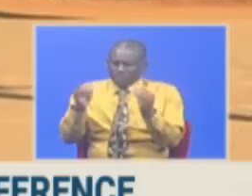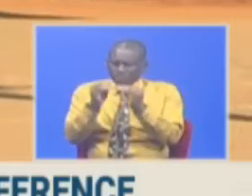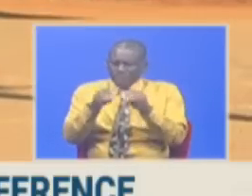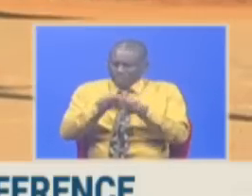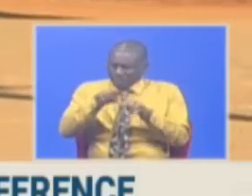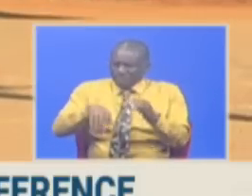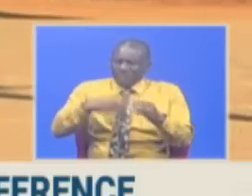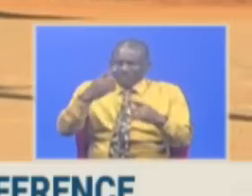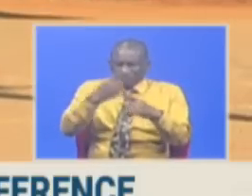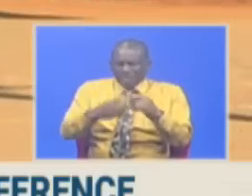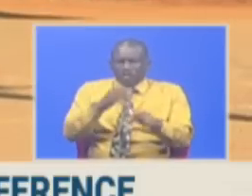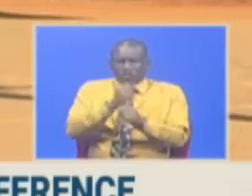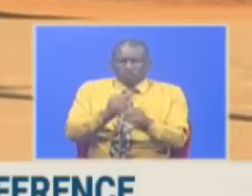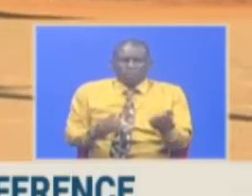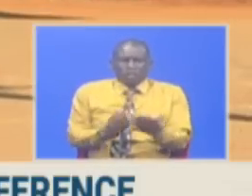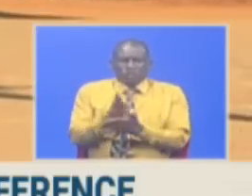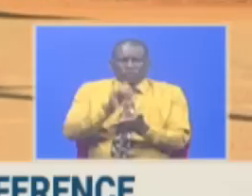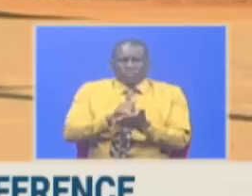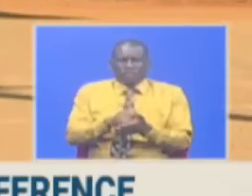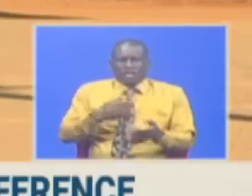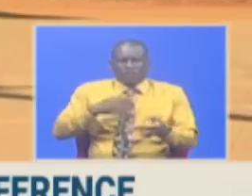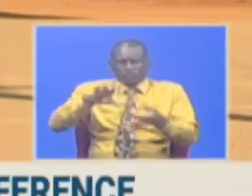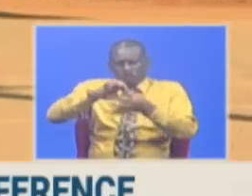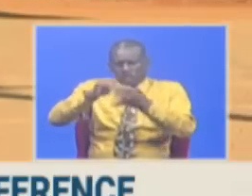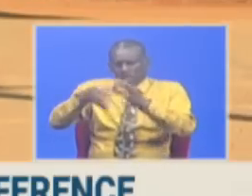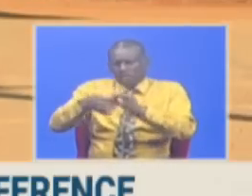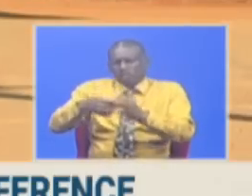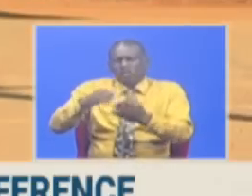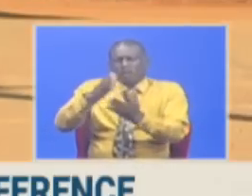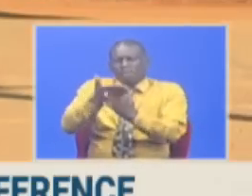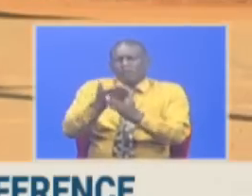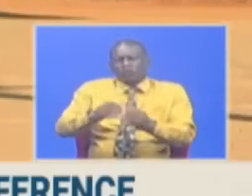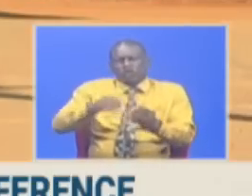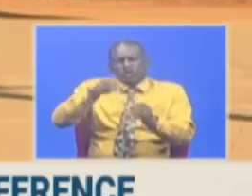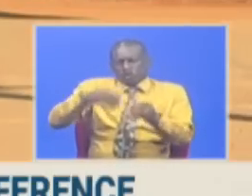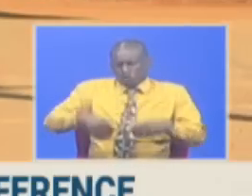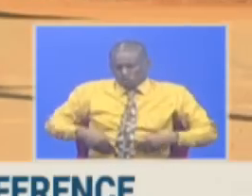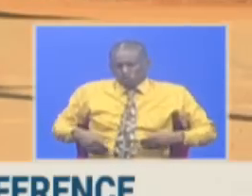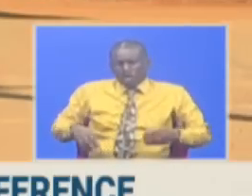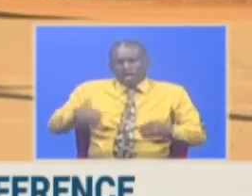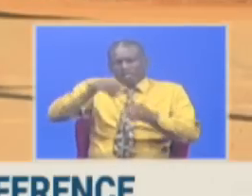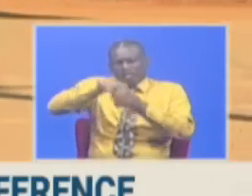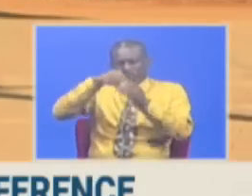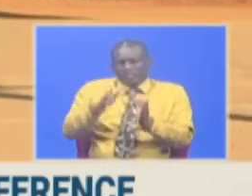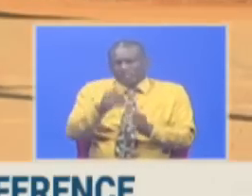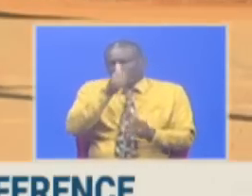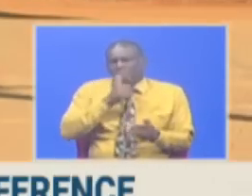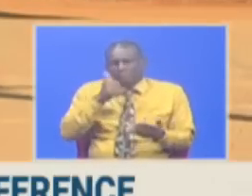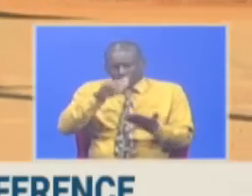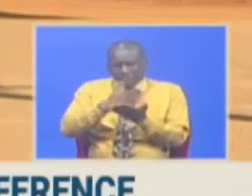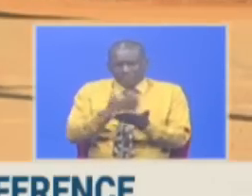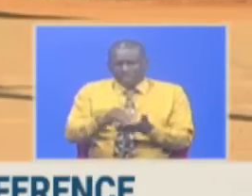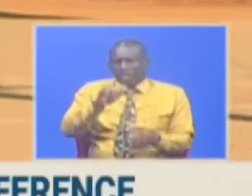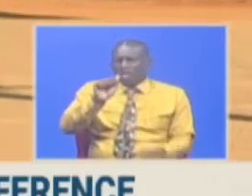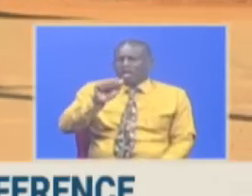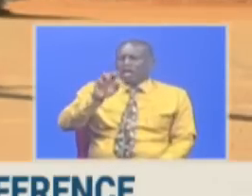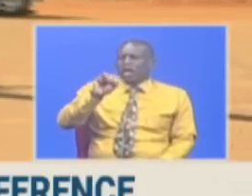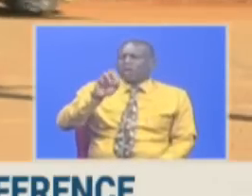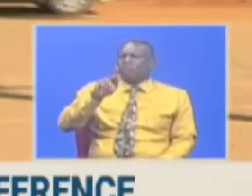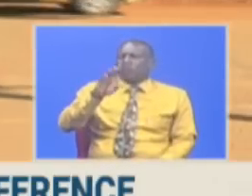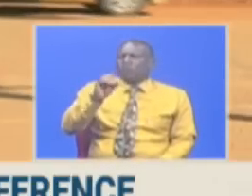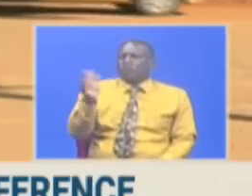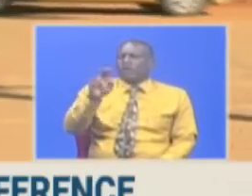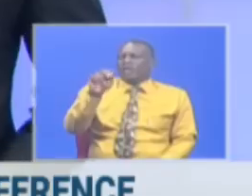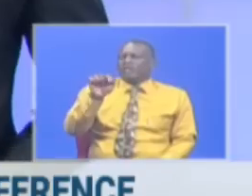to ensure there are appropriate linkages between the youth and investors in the private sector. Julian Amboko, NTV.